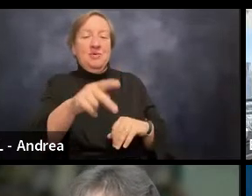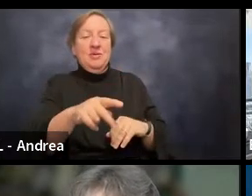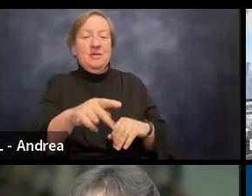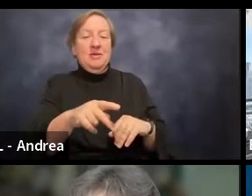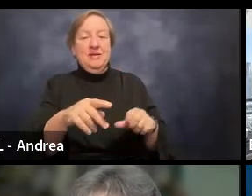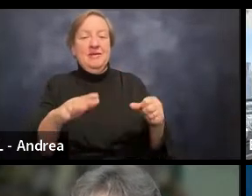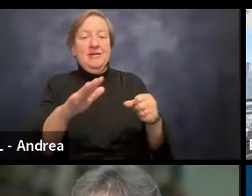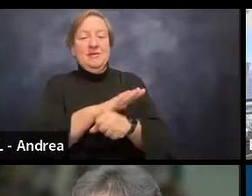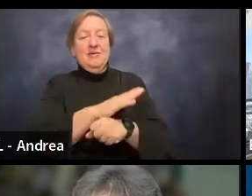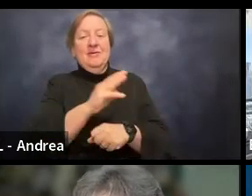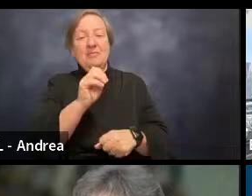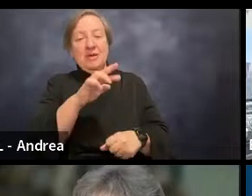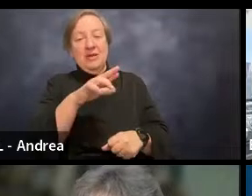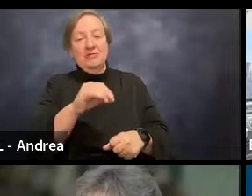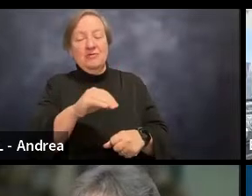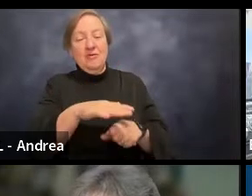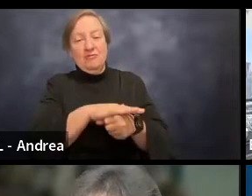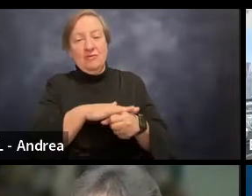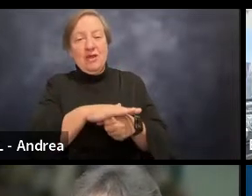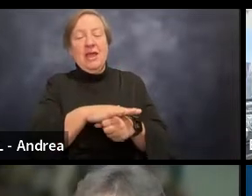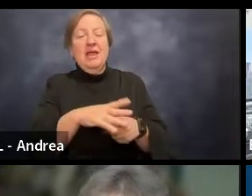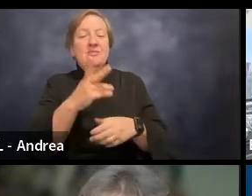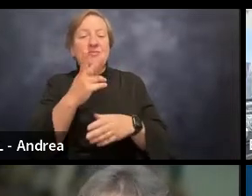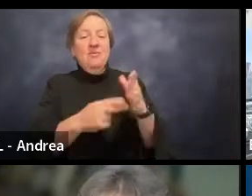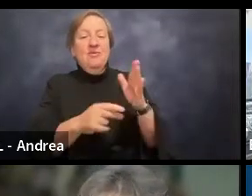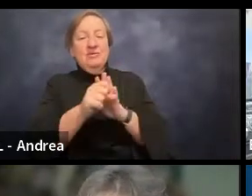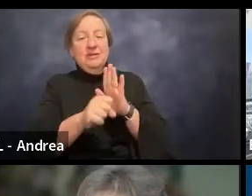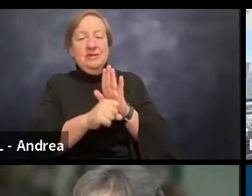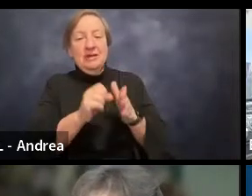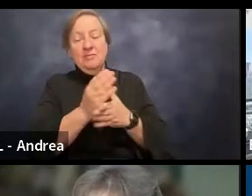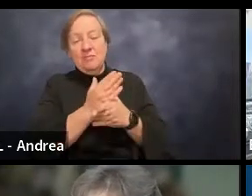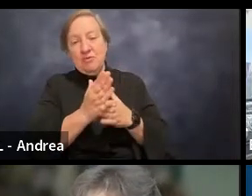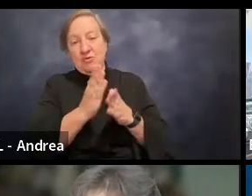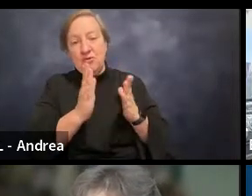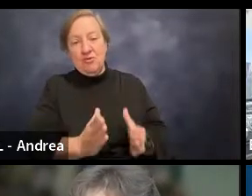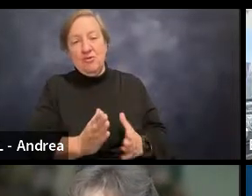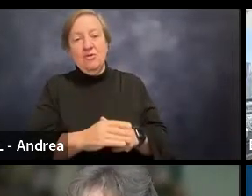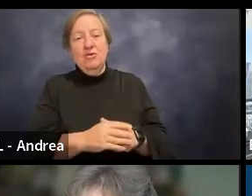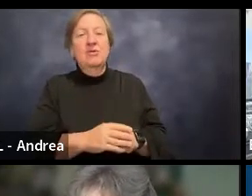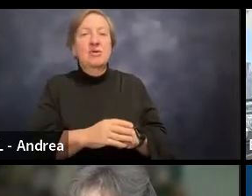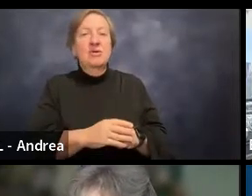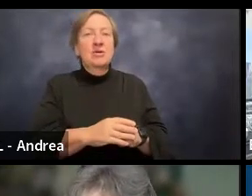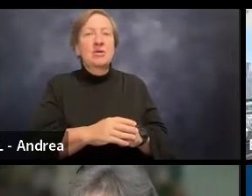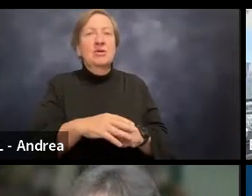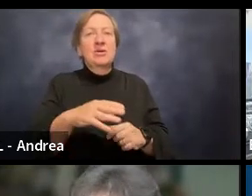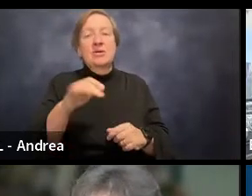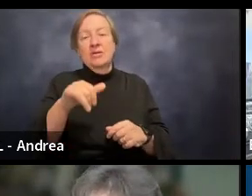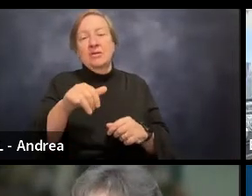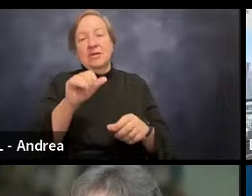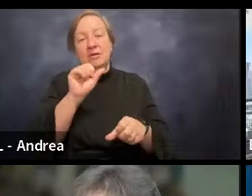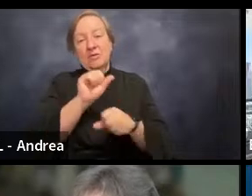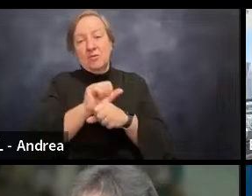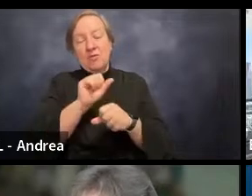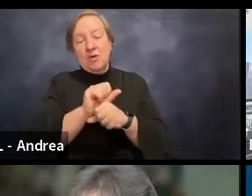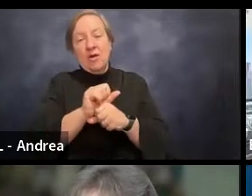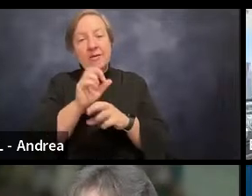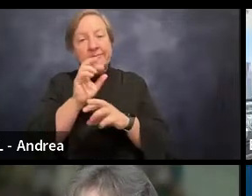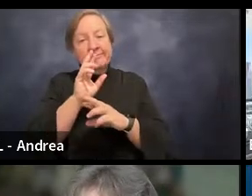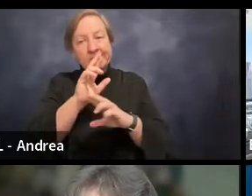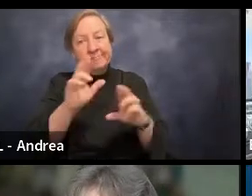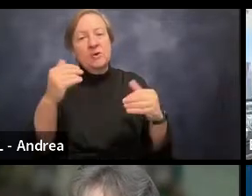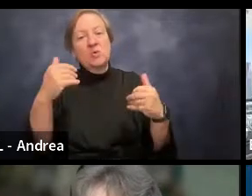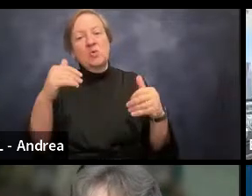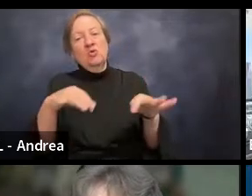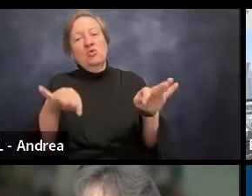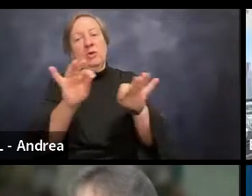entire metro region, and the bi-state partners. And Commissioner Mapps has regarded this work with all of you as critical